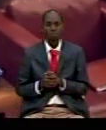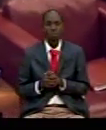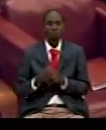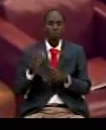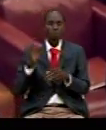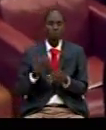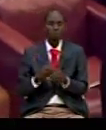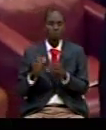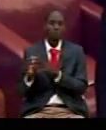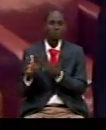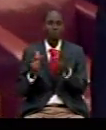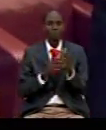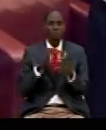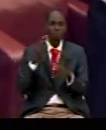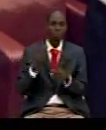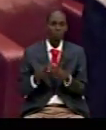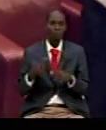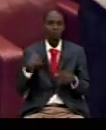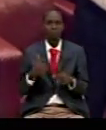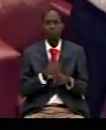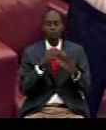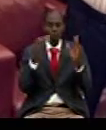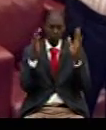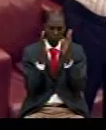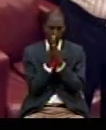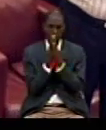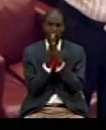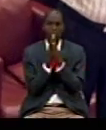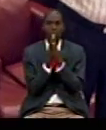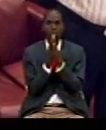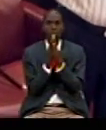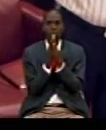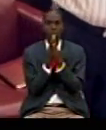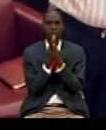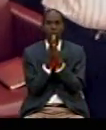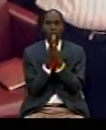In Jesus' name we pray.